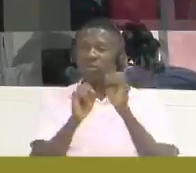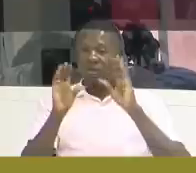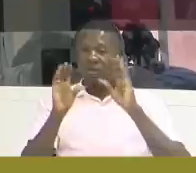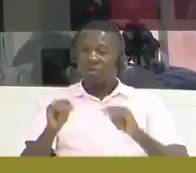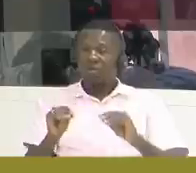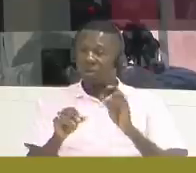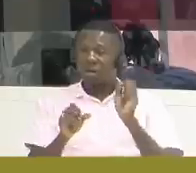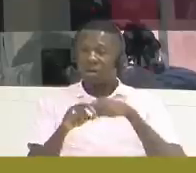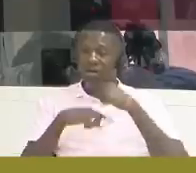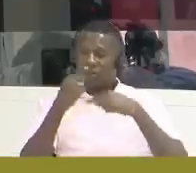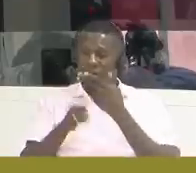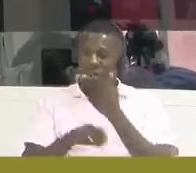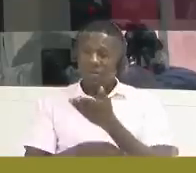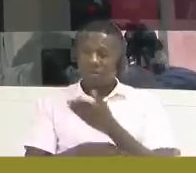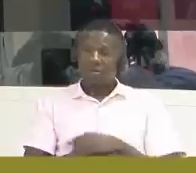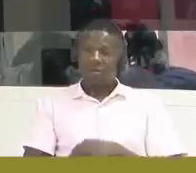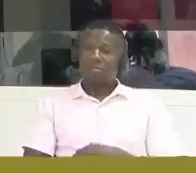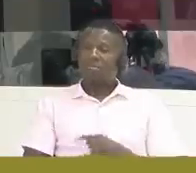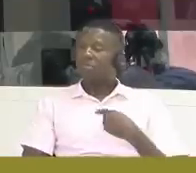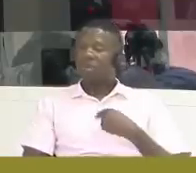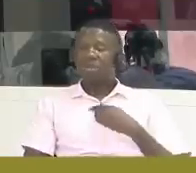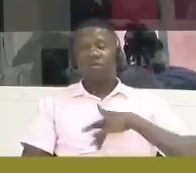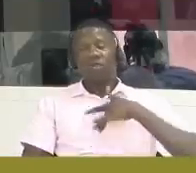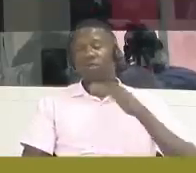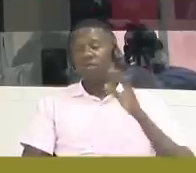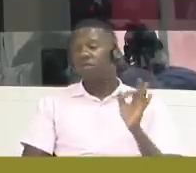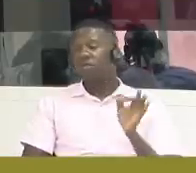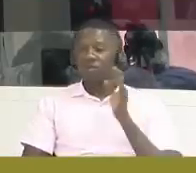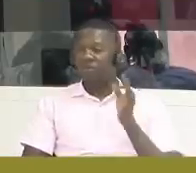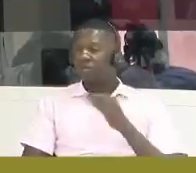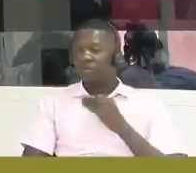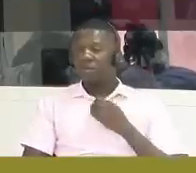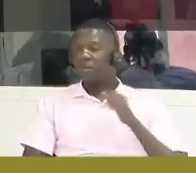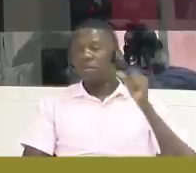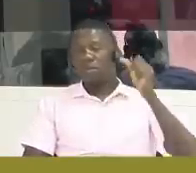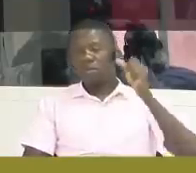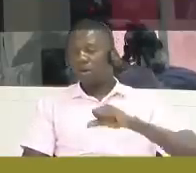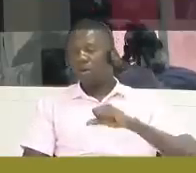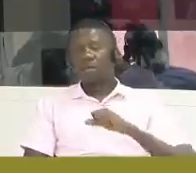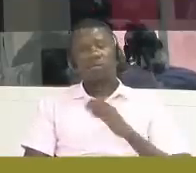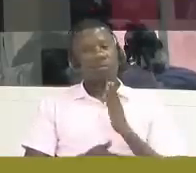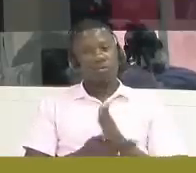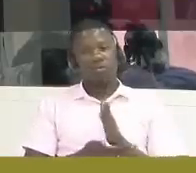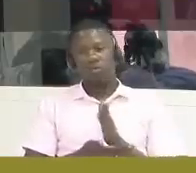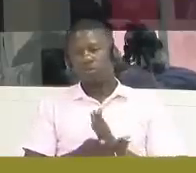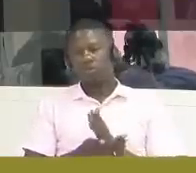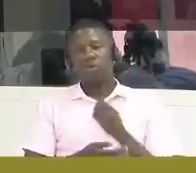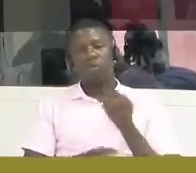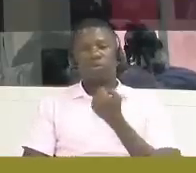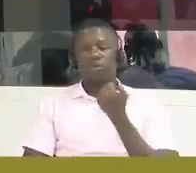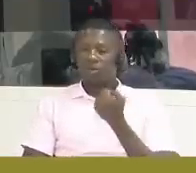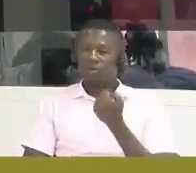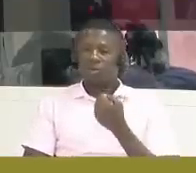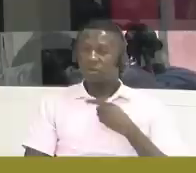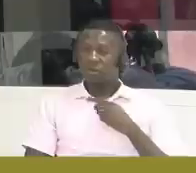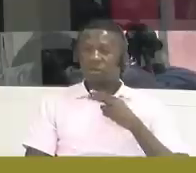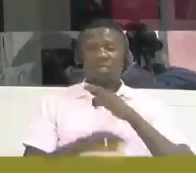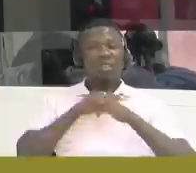I feel very bad. Very bad indeed. Because killing